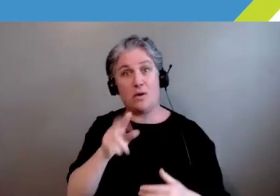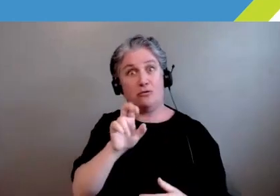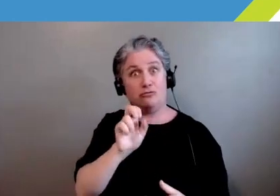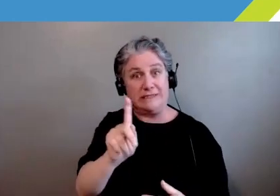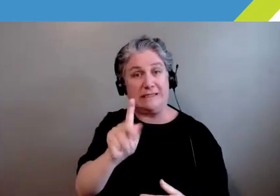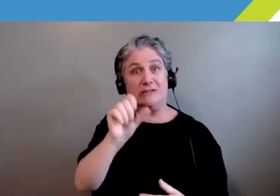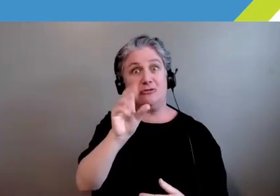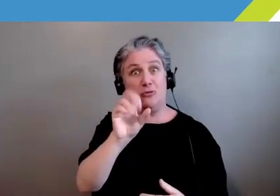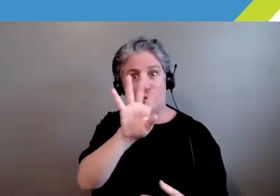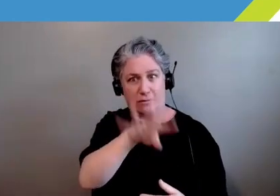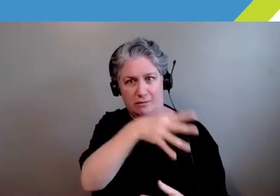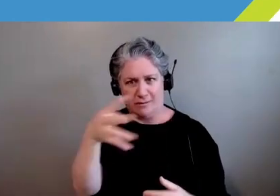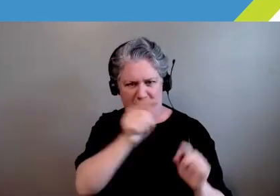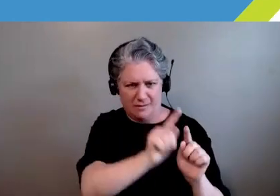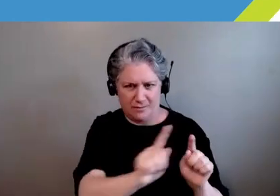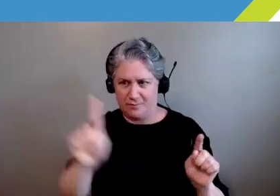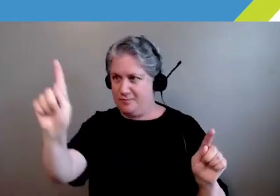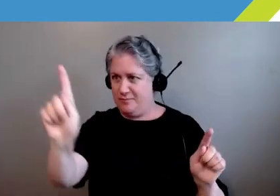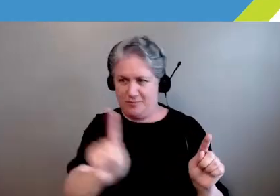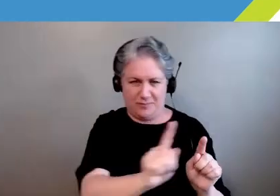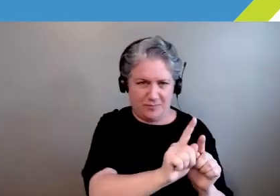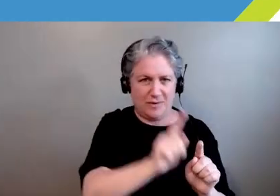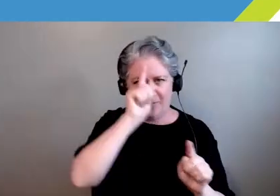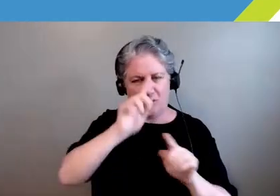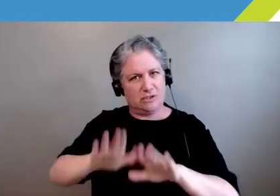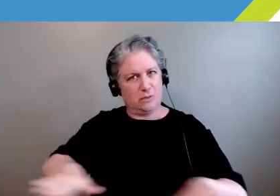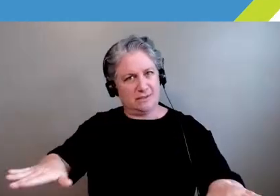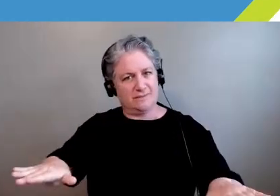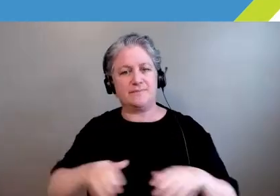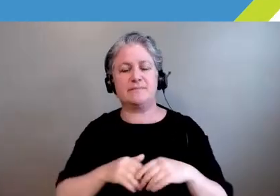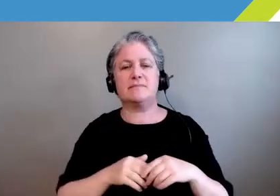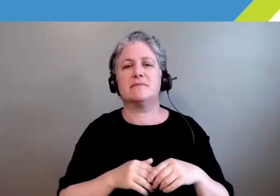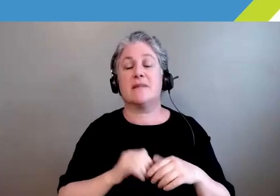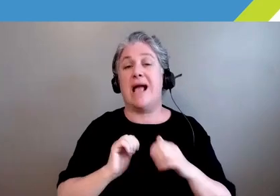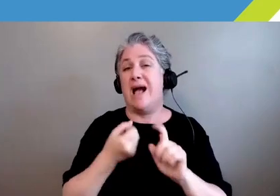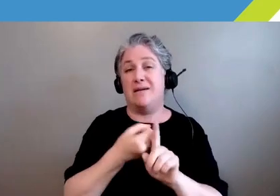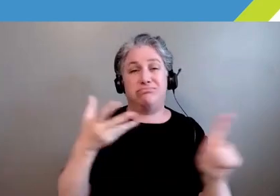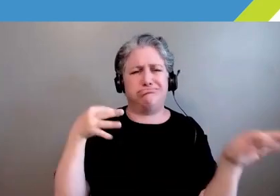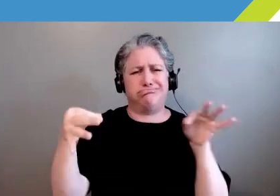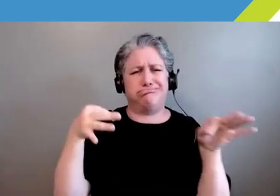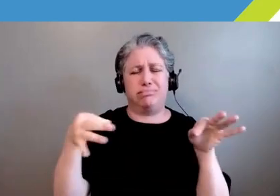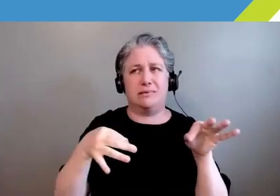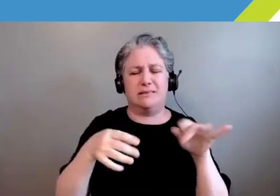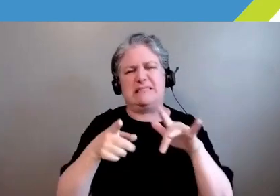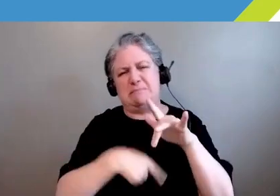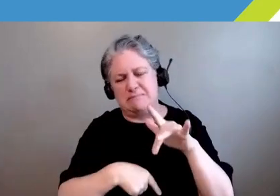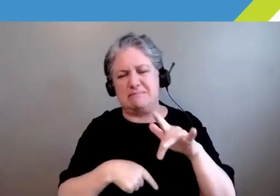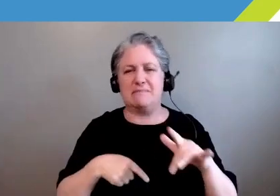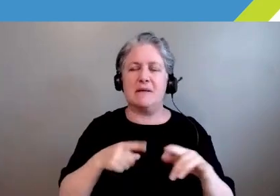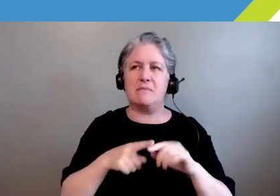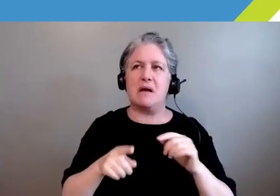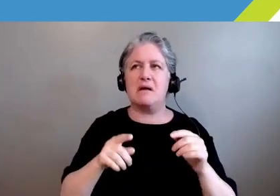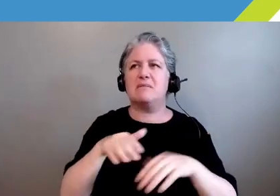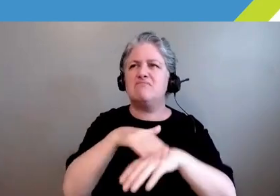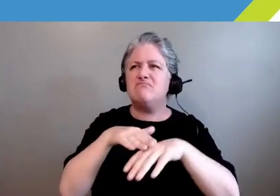developed in a pediatric population. I'll skip over the details of exactly how that was done, but essentially it was developed against